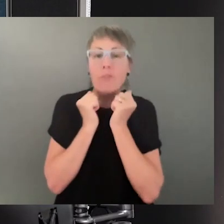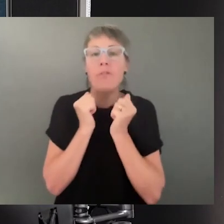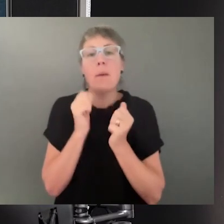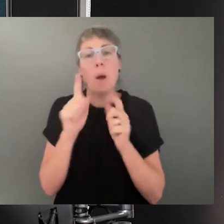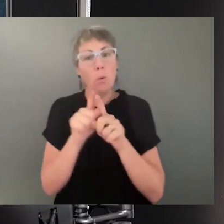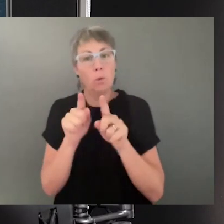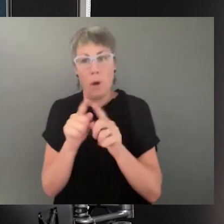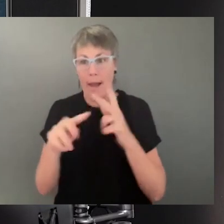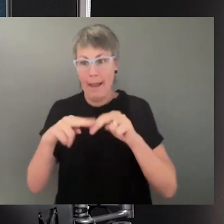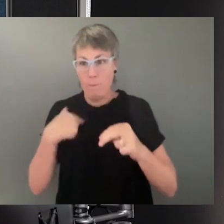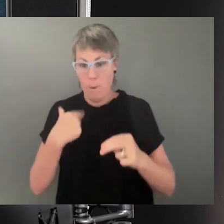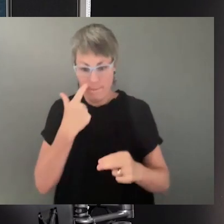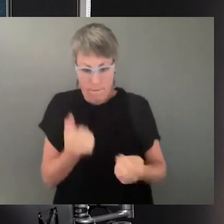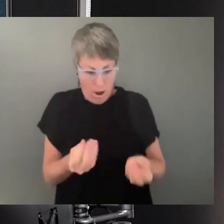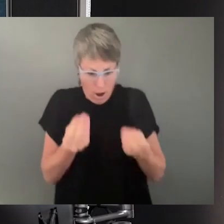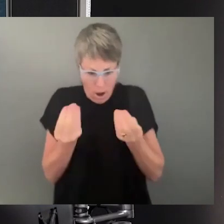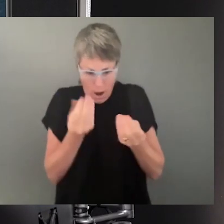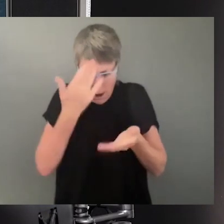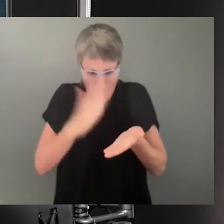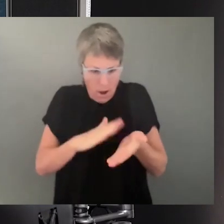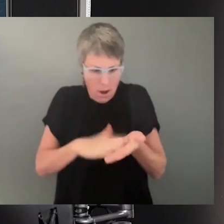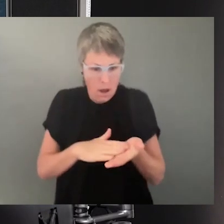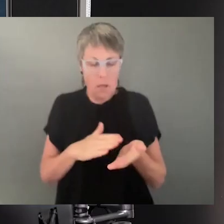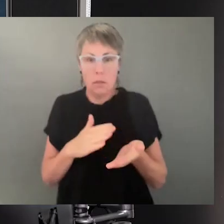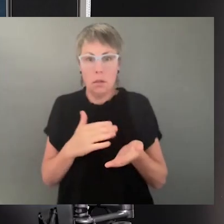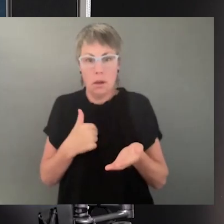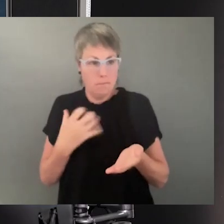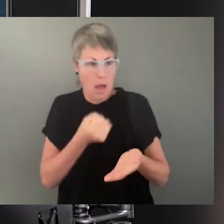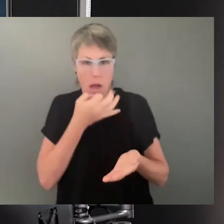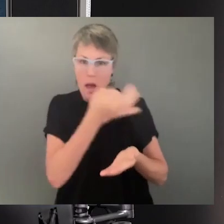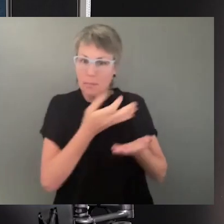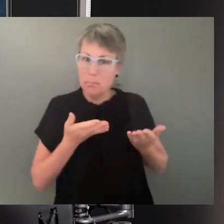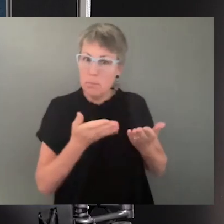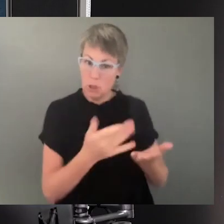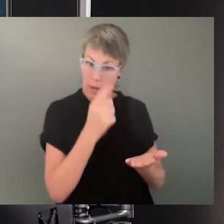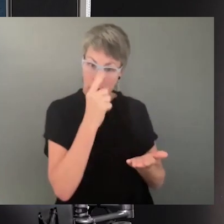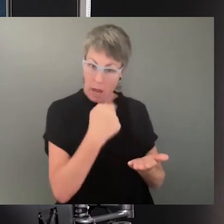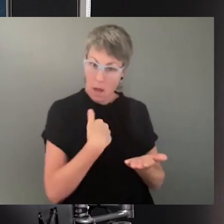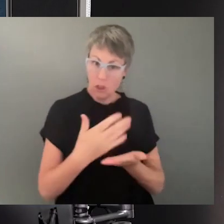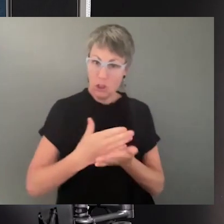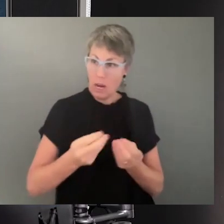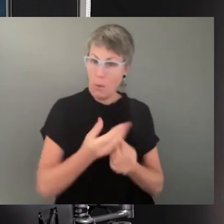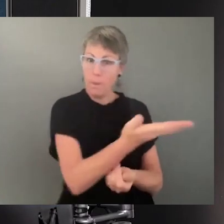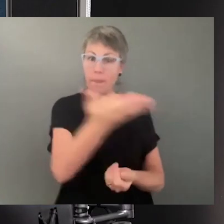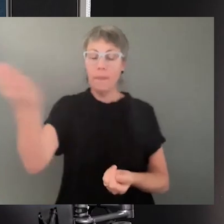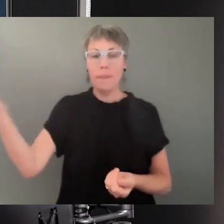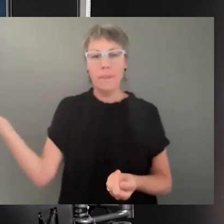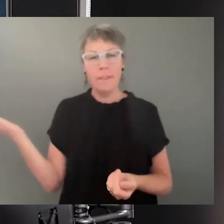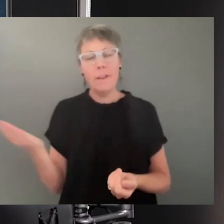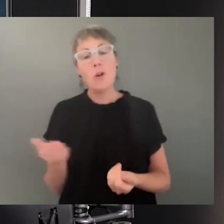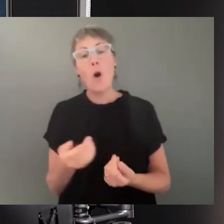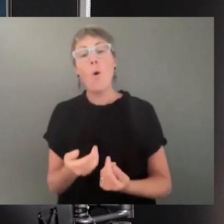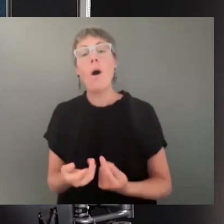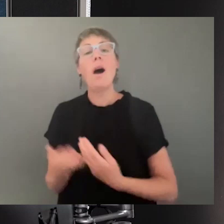So it's more challenging to do the historical work, but we'd love to do that too. And what responses have you had to the project?